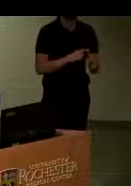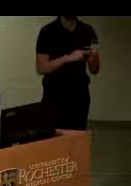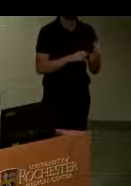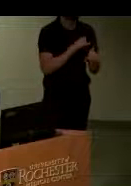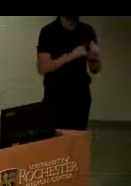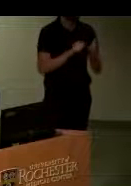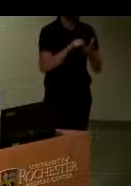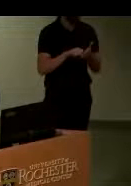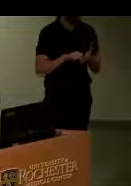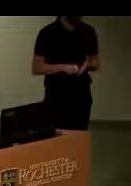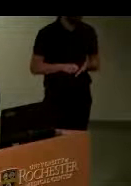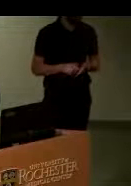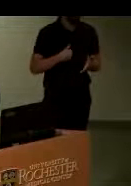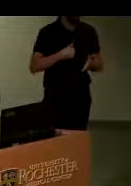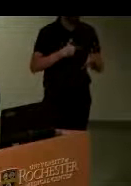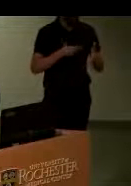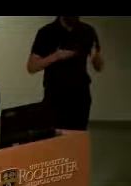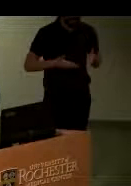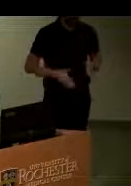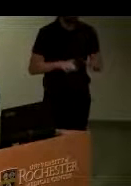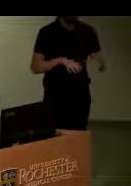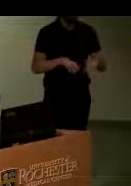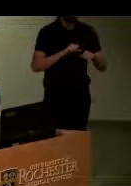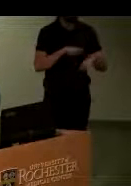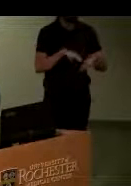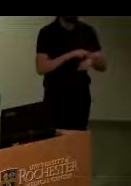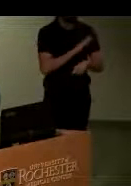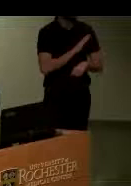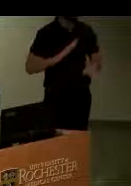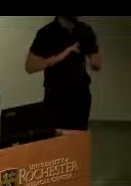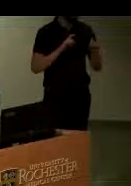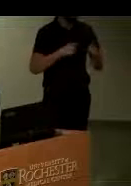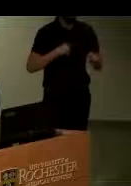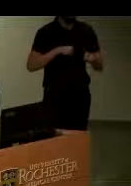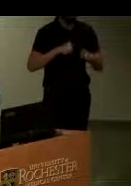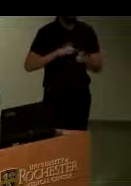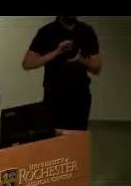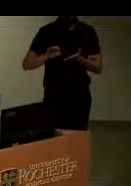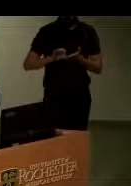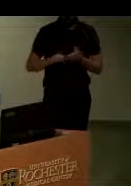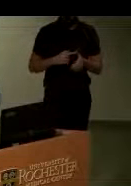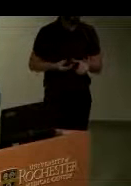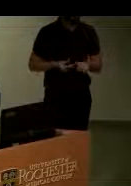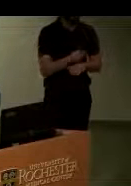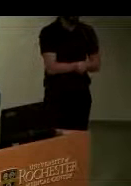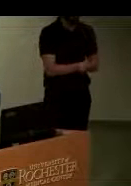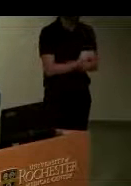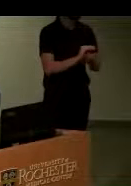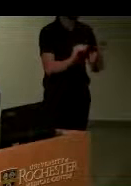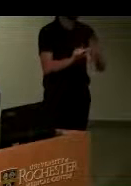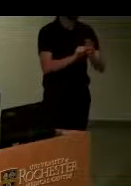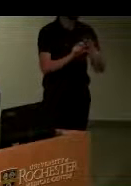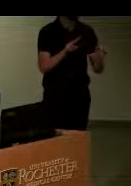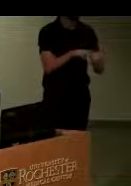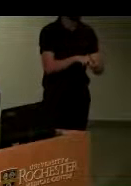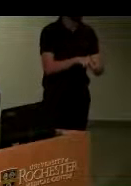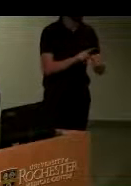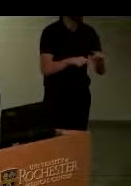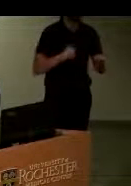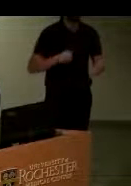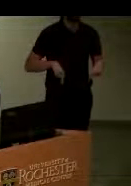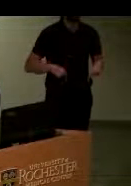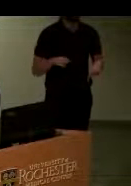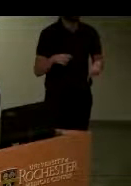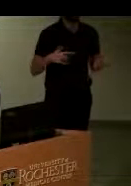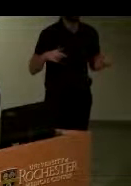exam, and we let them take a national board exam. We score it and return it to them. It has nothing to do with any grades. But we were so nervous that they were